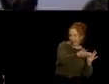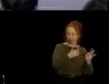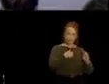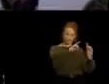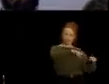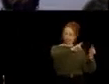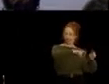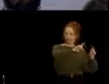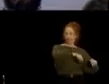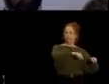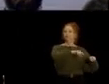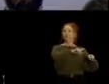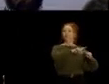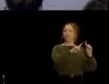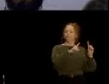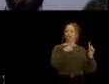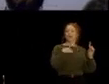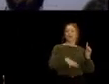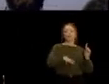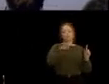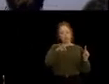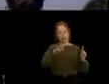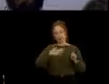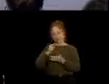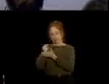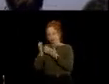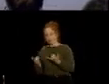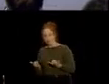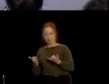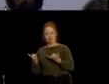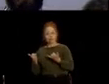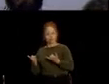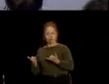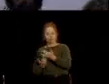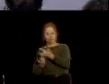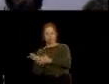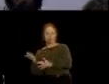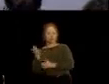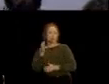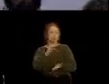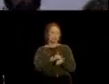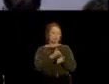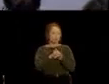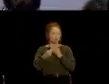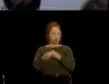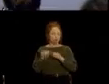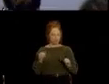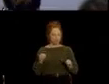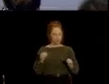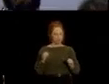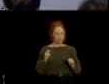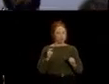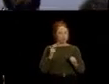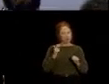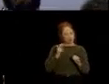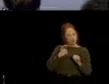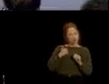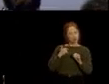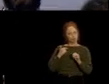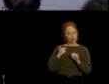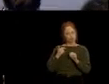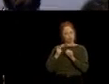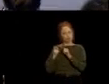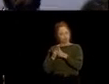found through my old doctor's office, and I did a couple of, like, meetings with a couple